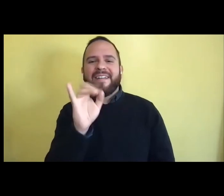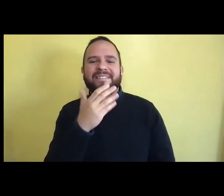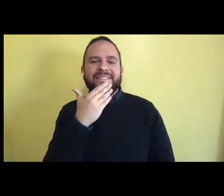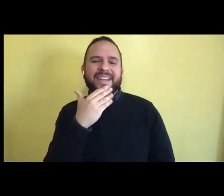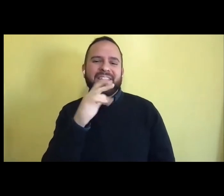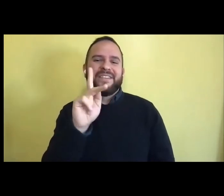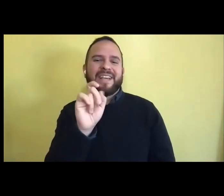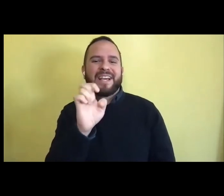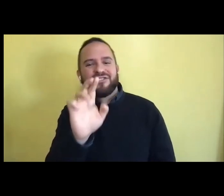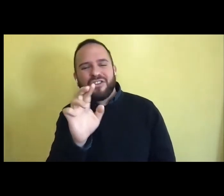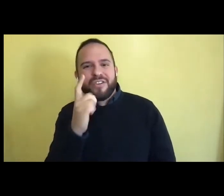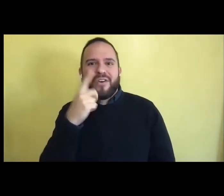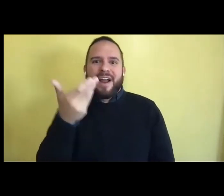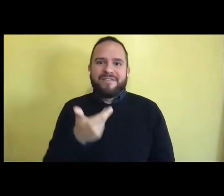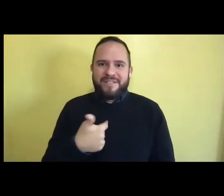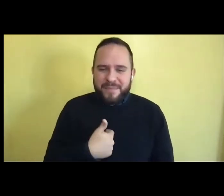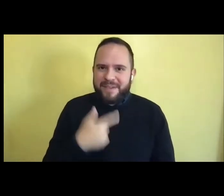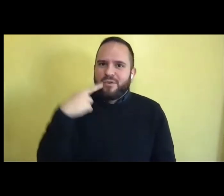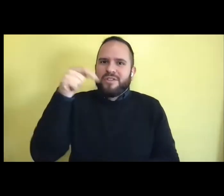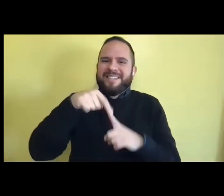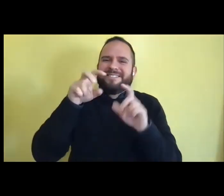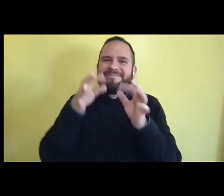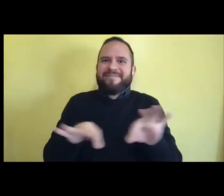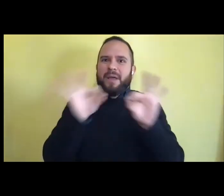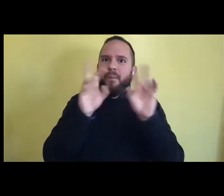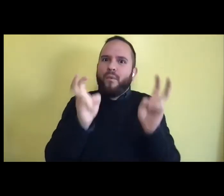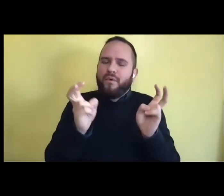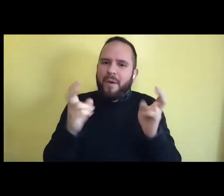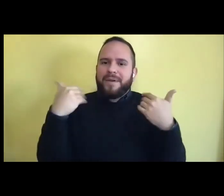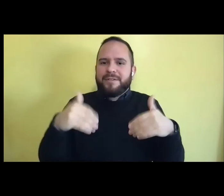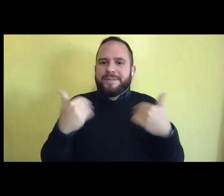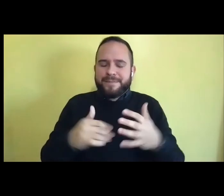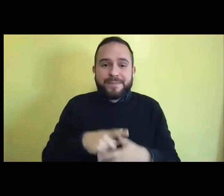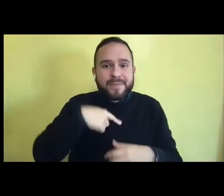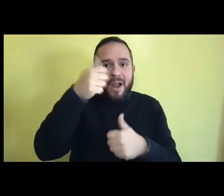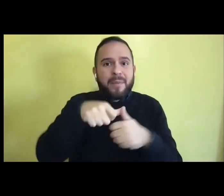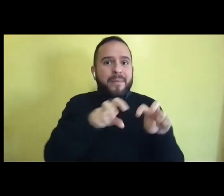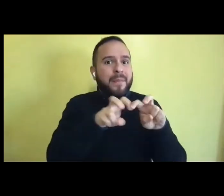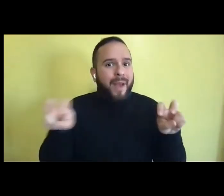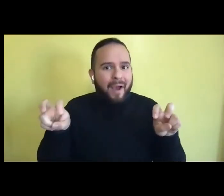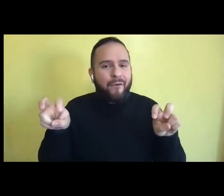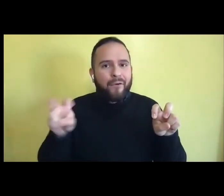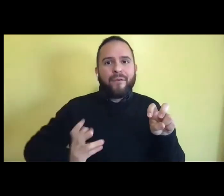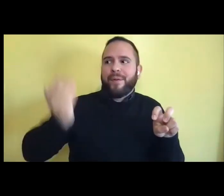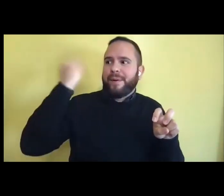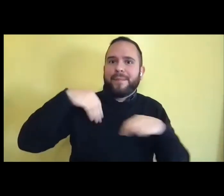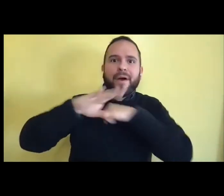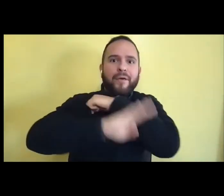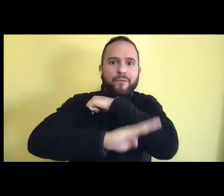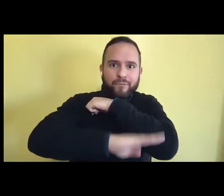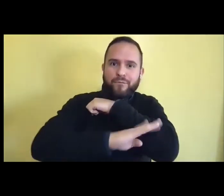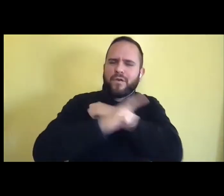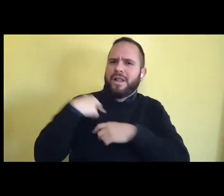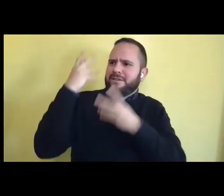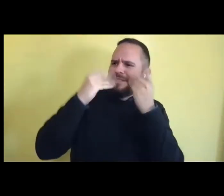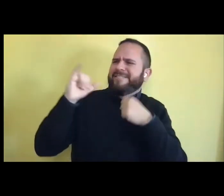for having me for such an important topic. I remember the panel back in the fall, and I was thinking, yes, that's